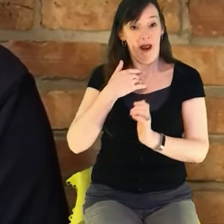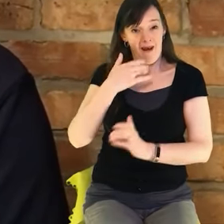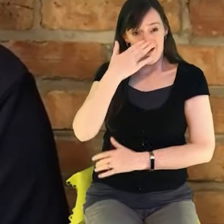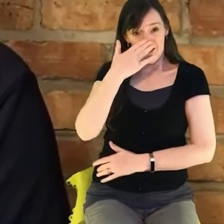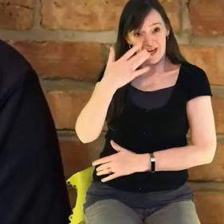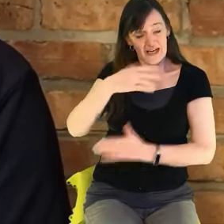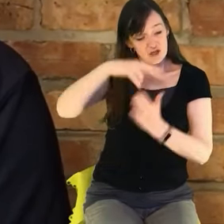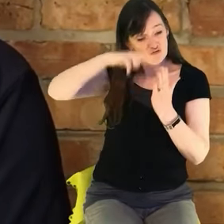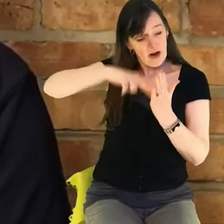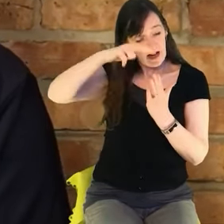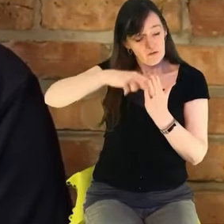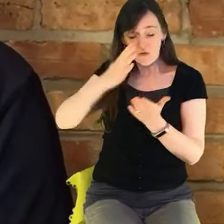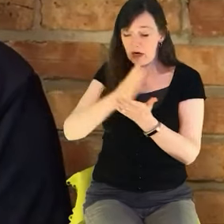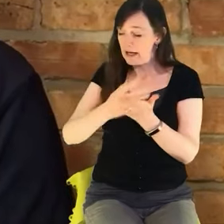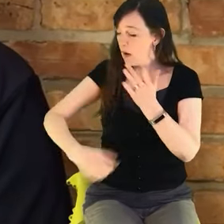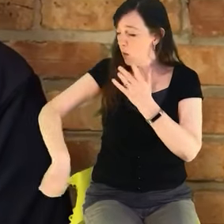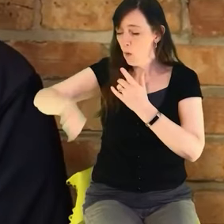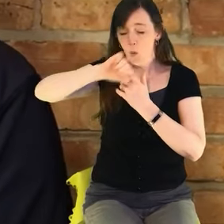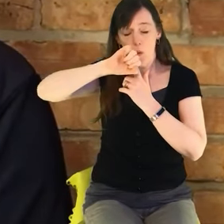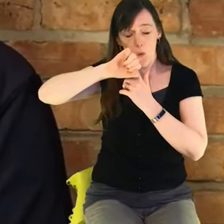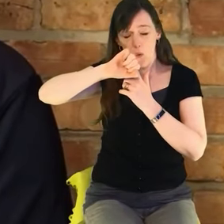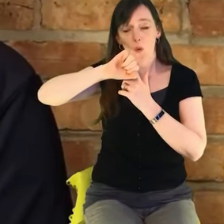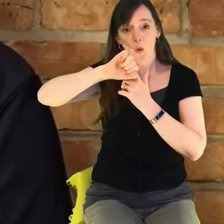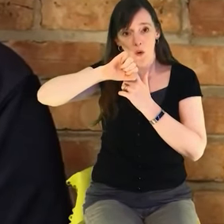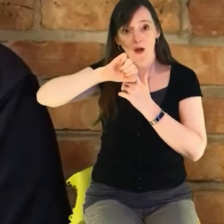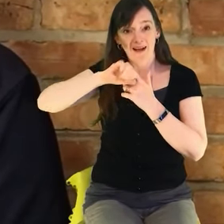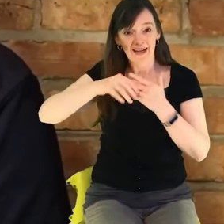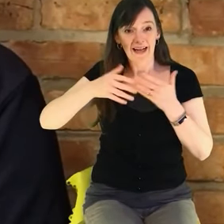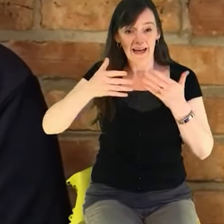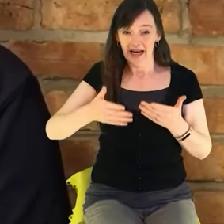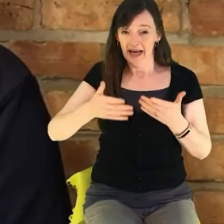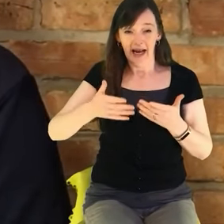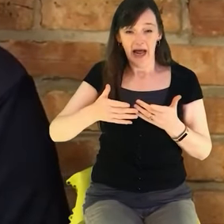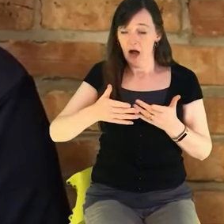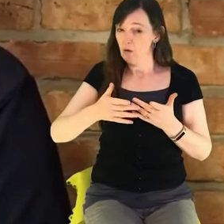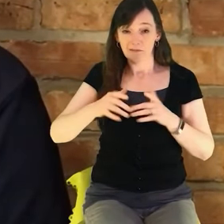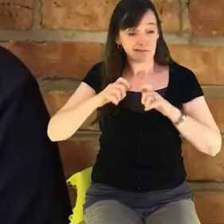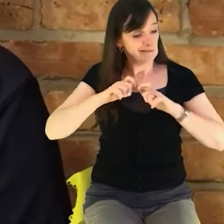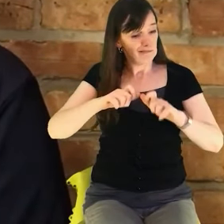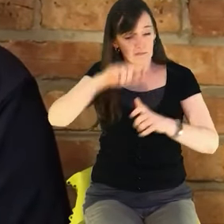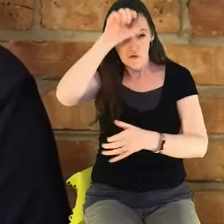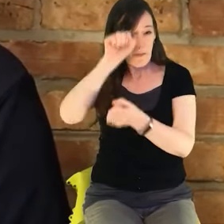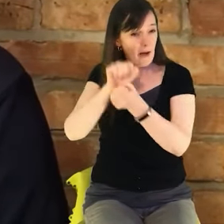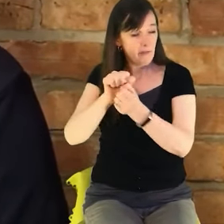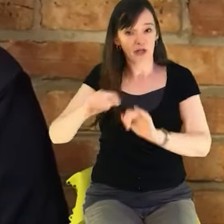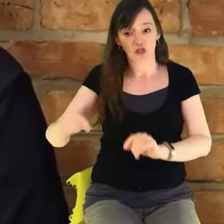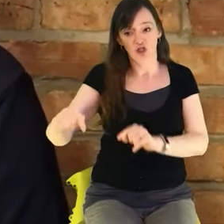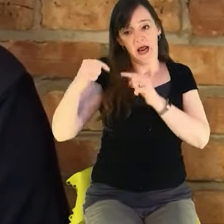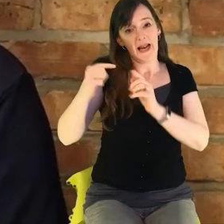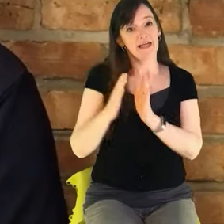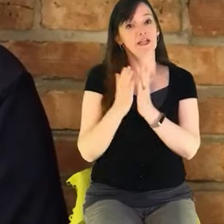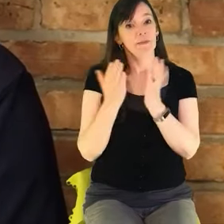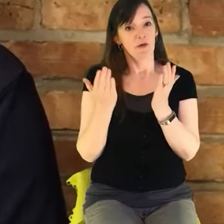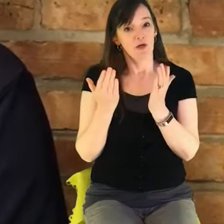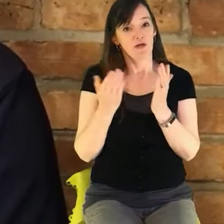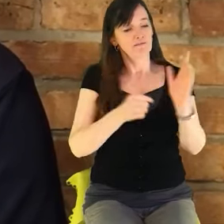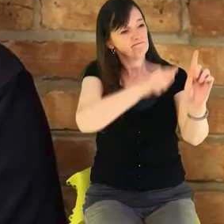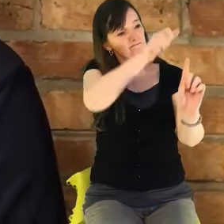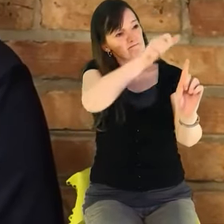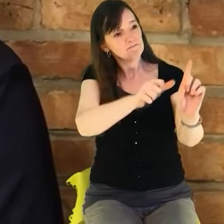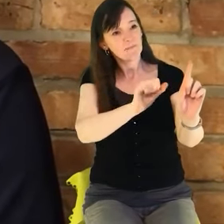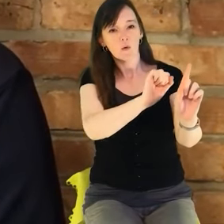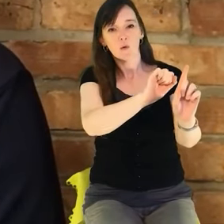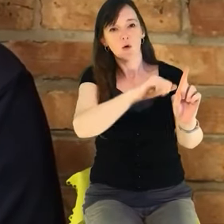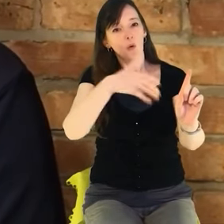left on me, I still feel today, a wonderful book, a challenging book. Peter was a godly man, a man